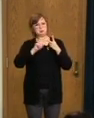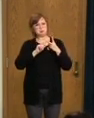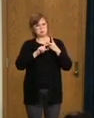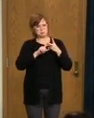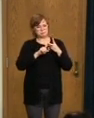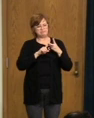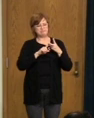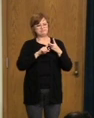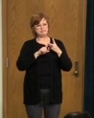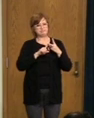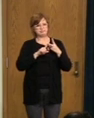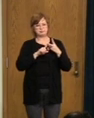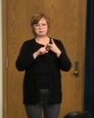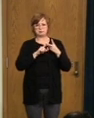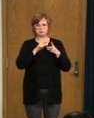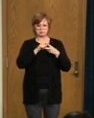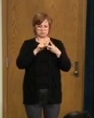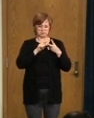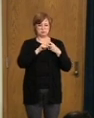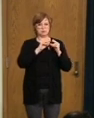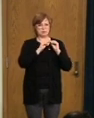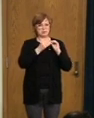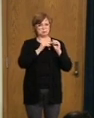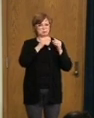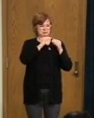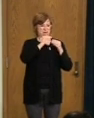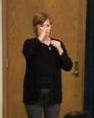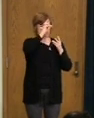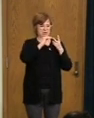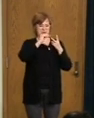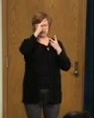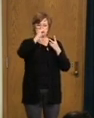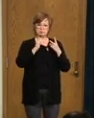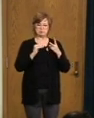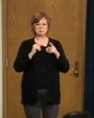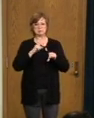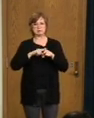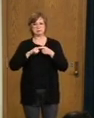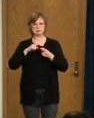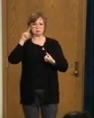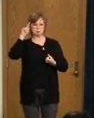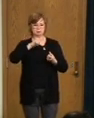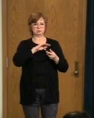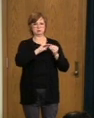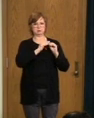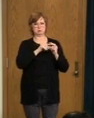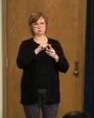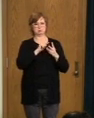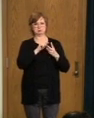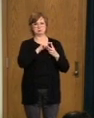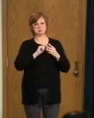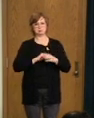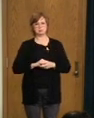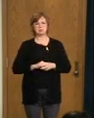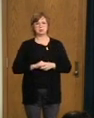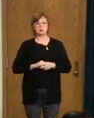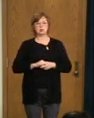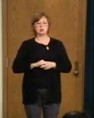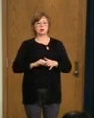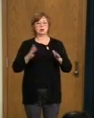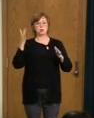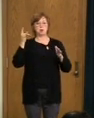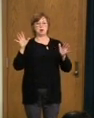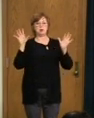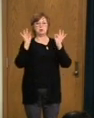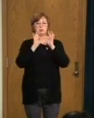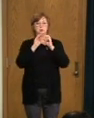need to push those numbers down even more so that we ultimately can find our way to the time when we can have enough